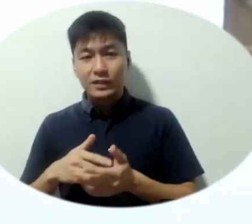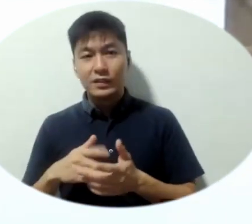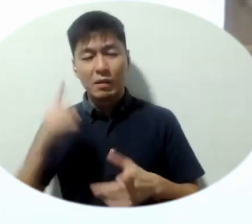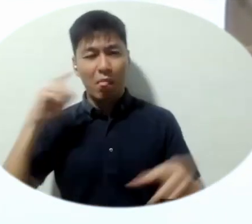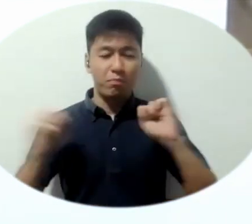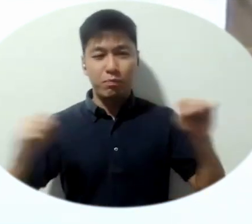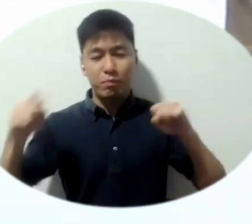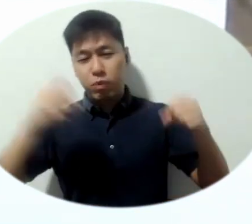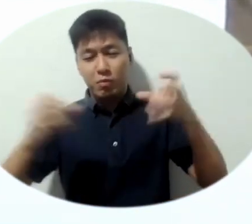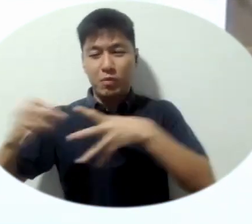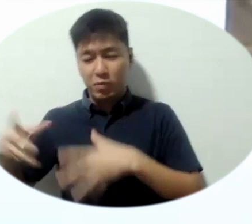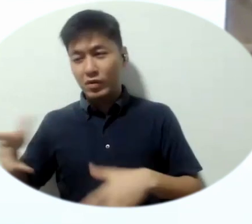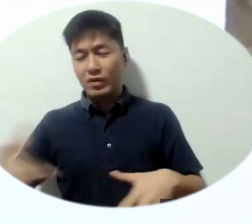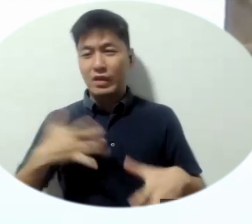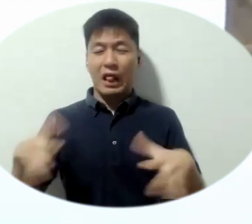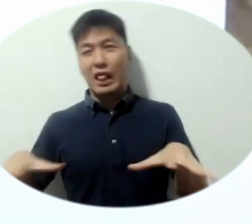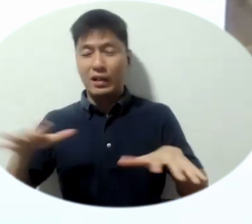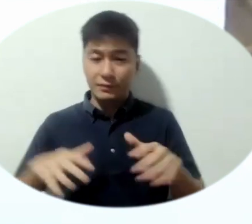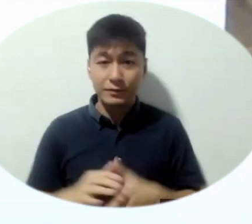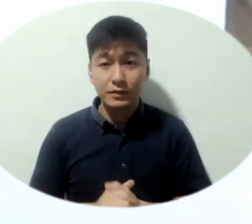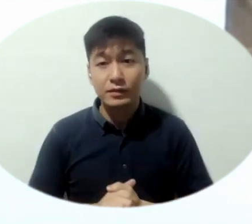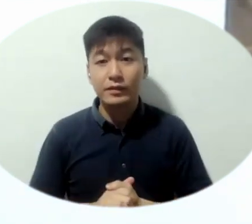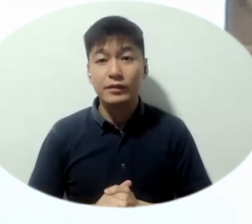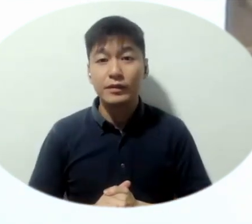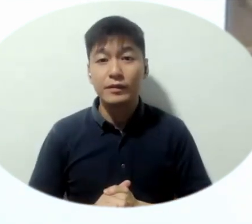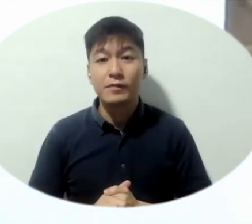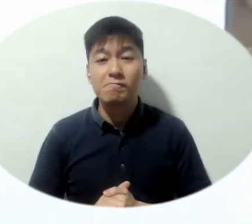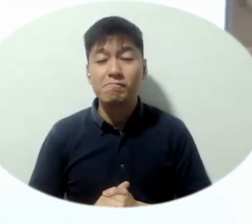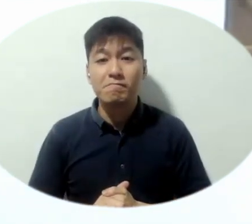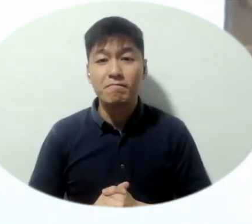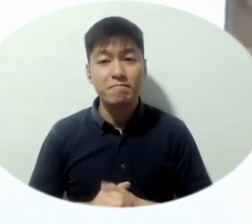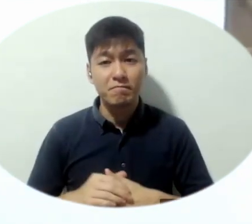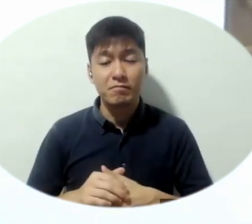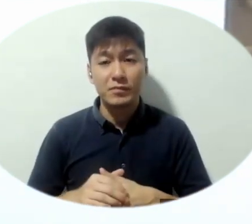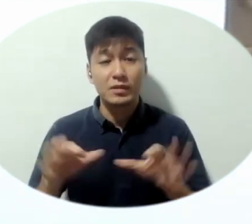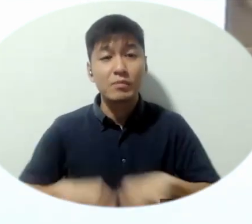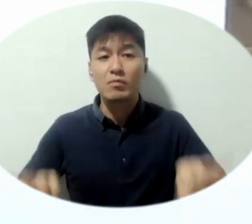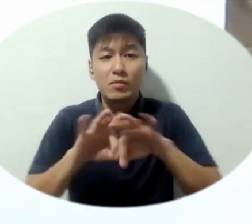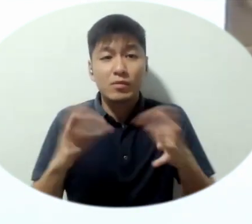The good thing that we were around her, and